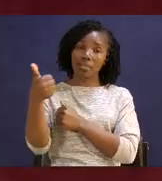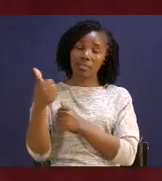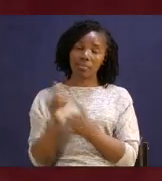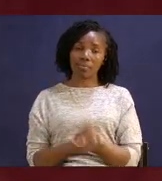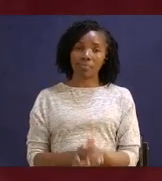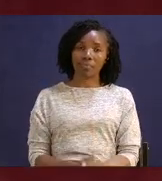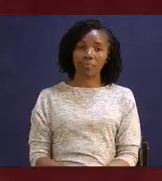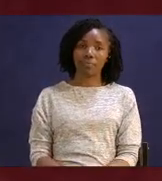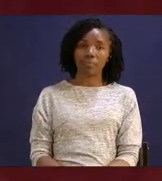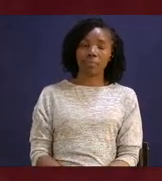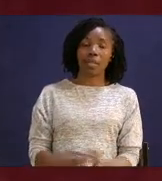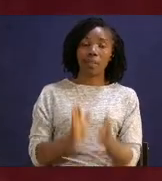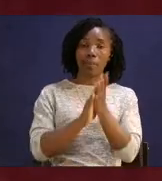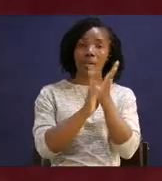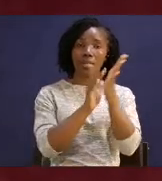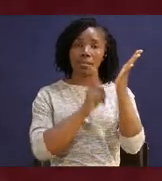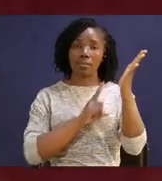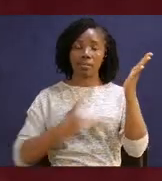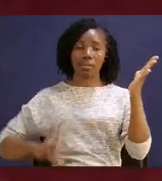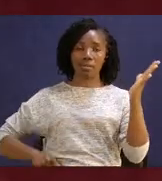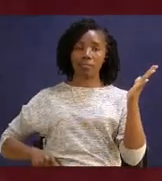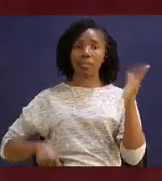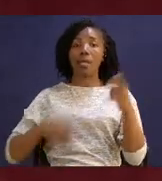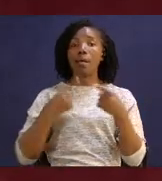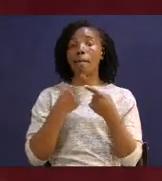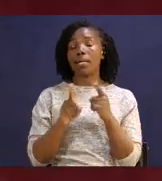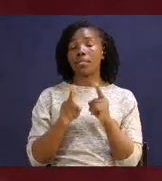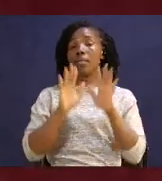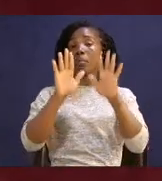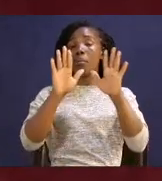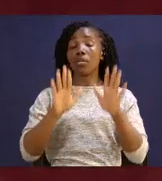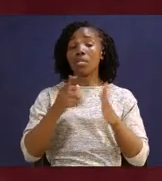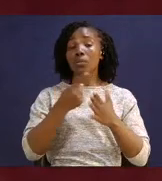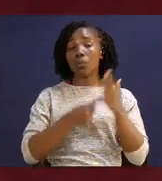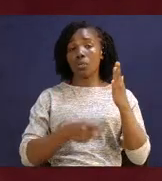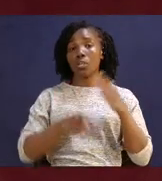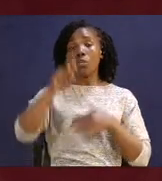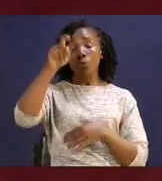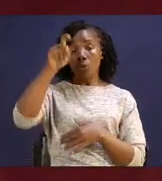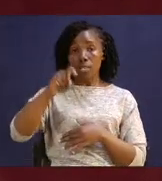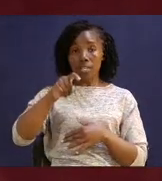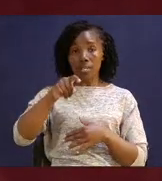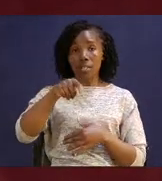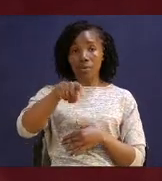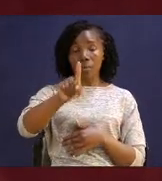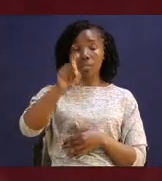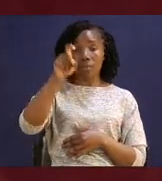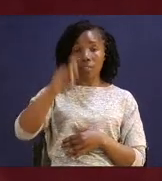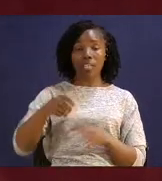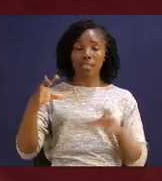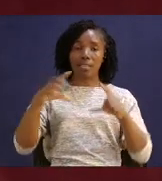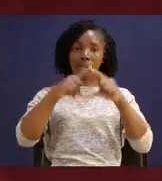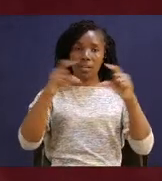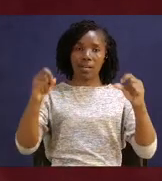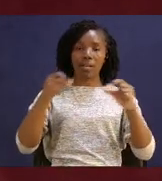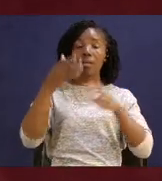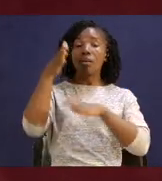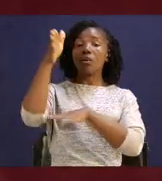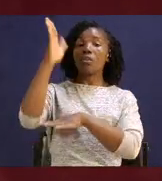someone. Bwana asifiwe. But especially, you need this card. God is your